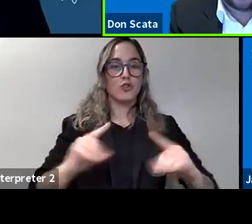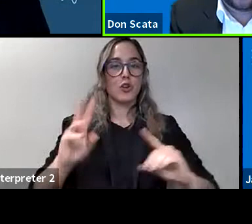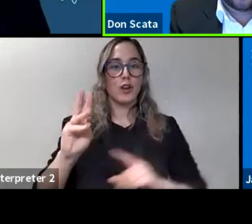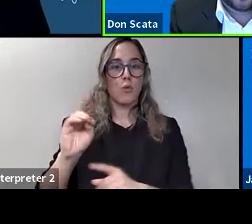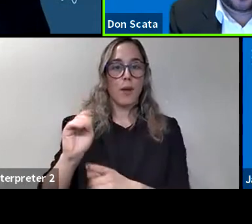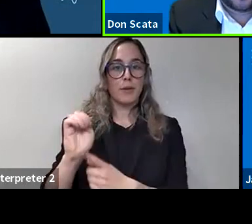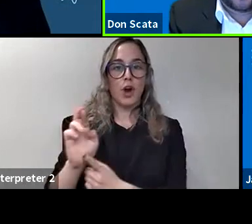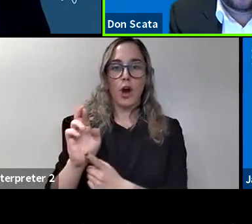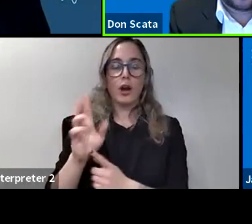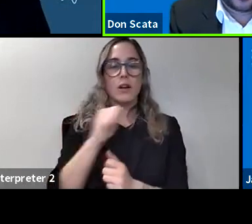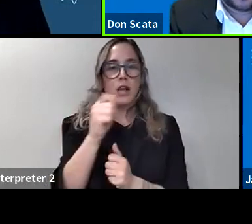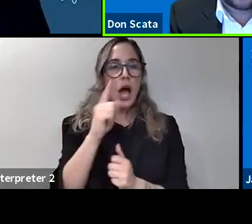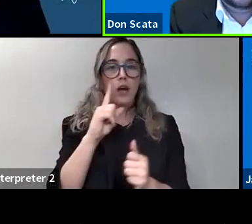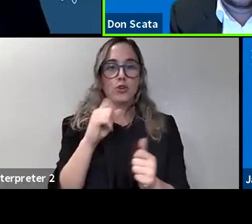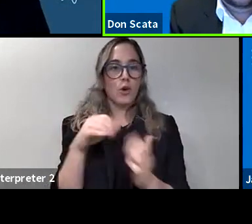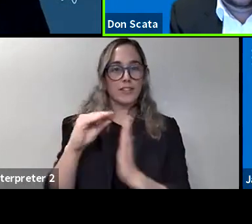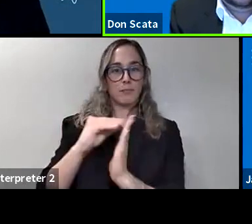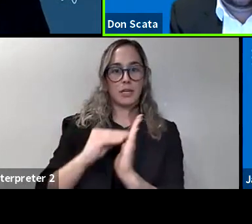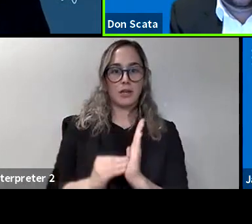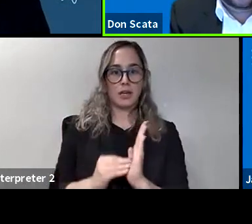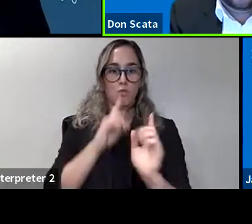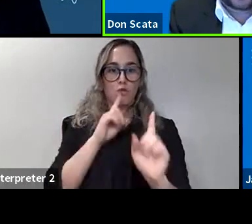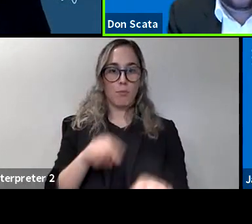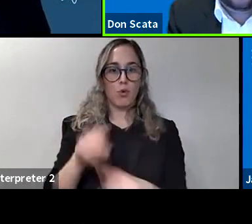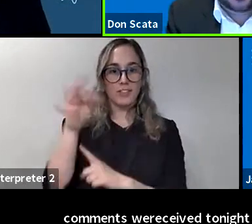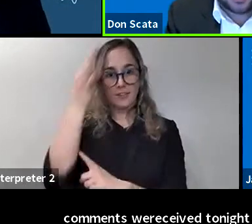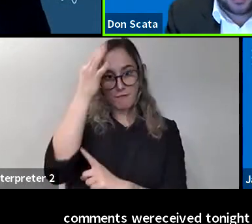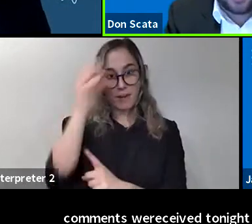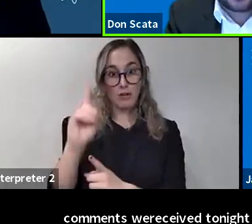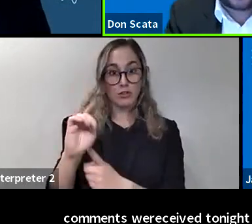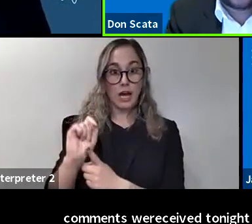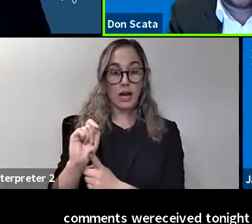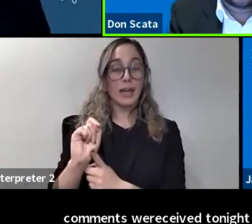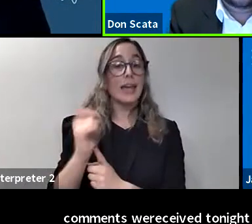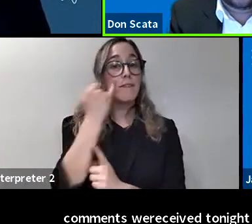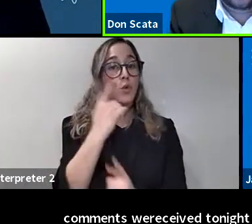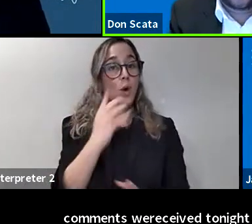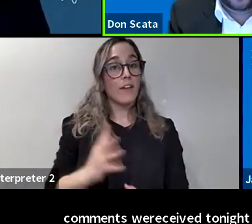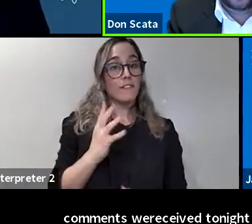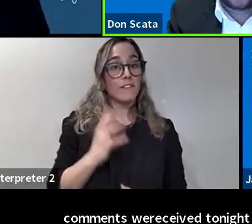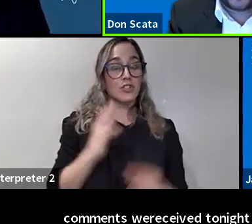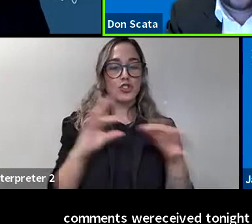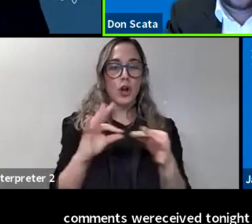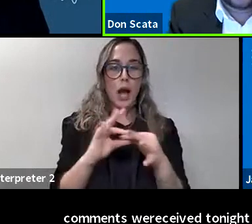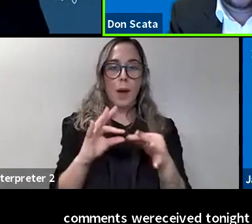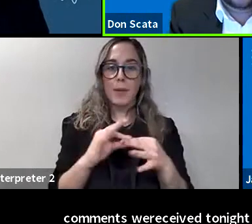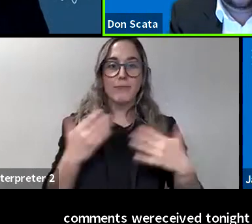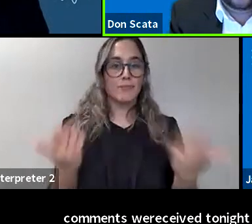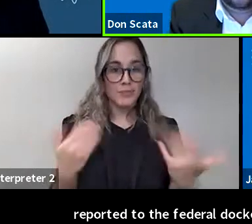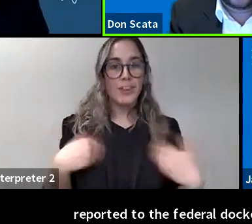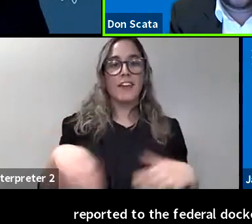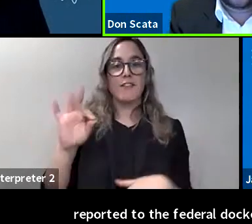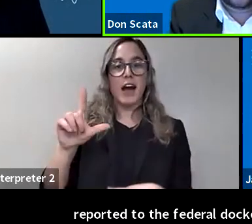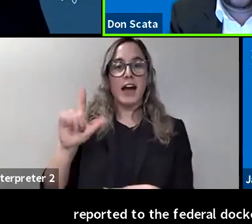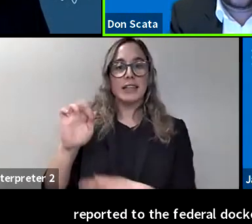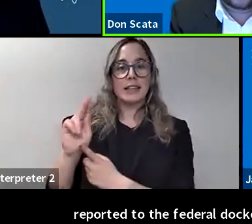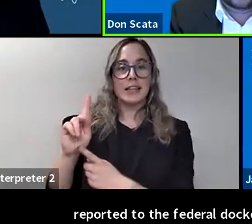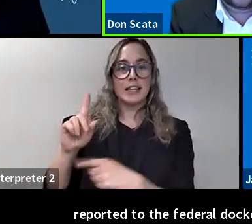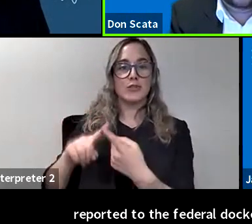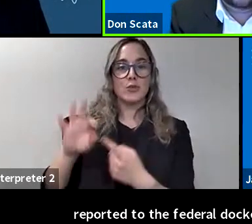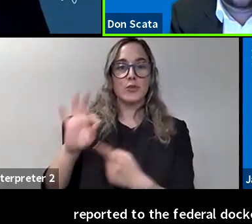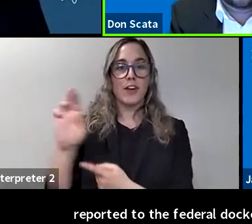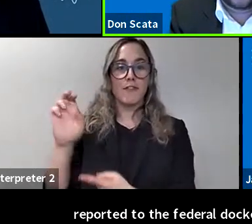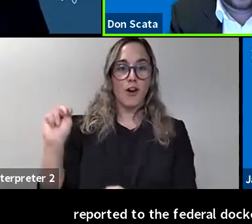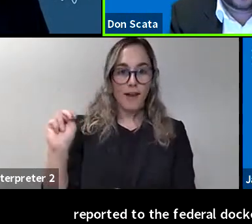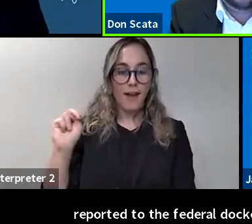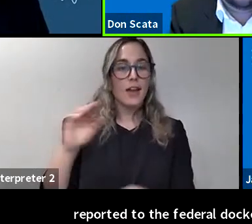are not going to be recorded to the federal docket. If you'd like to make an official comment, you can find a link to the Federal Register notice